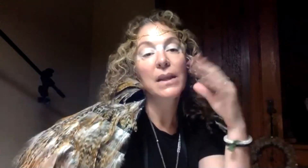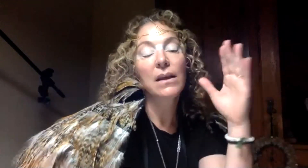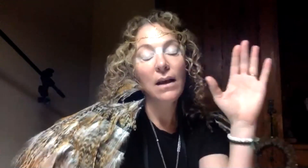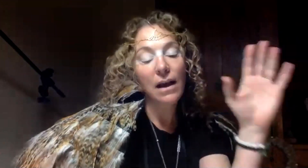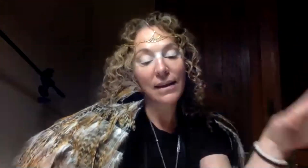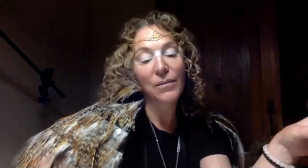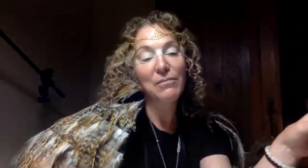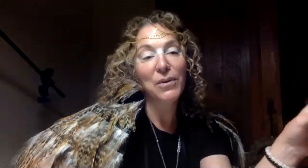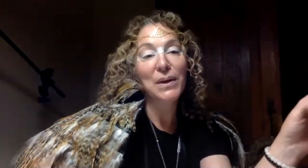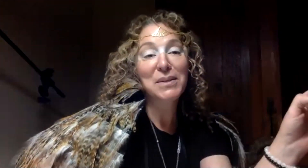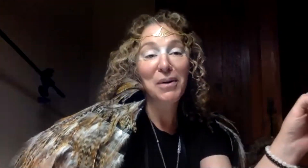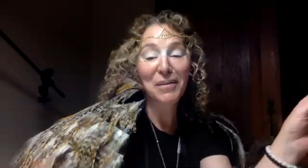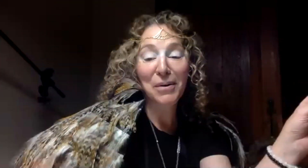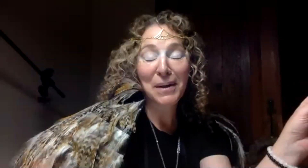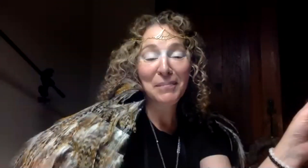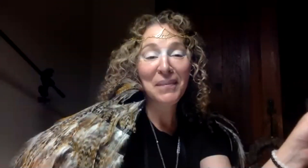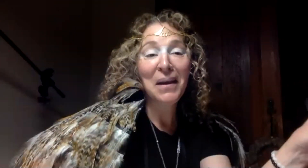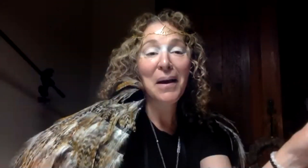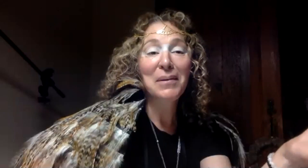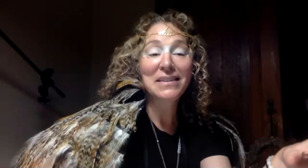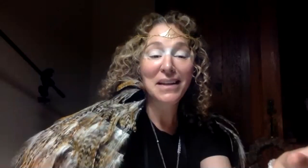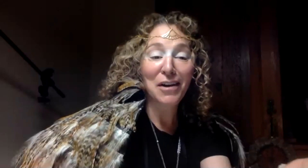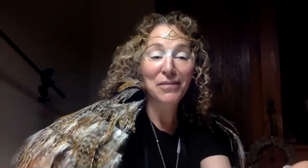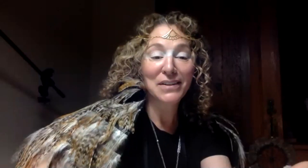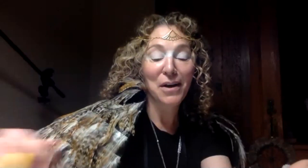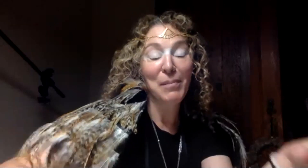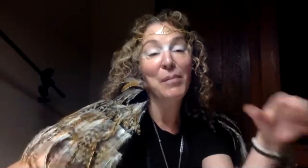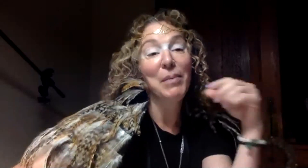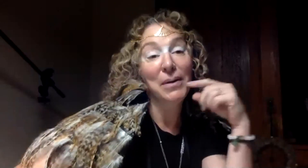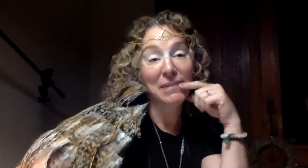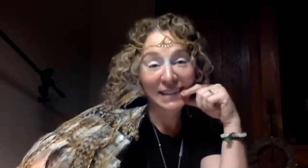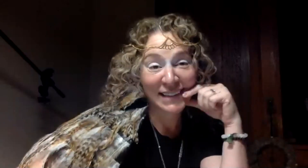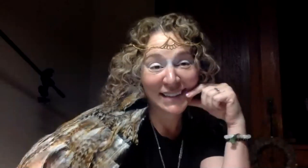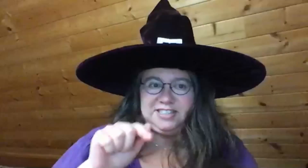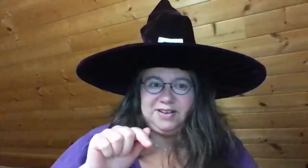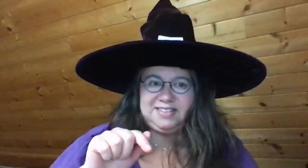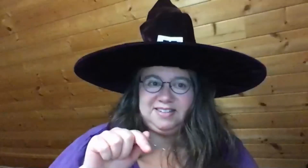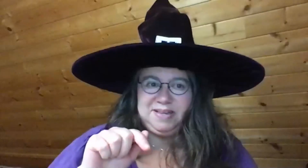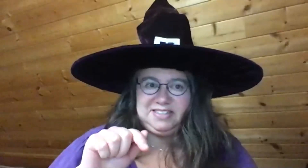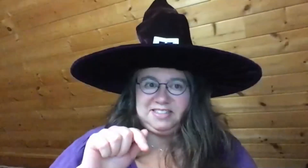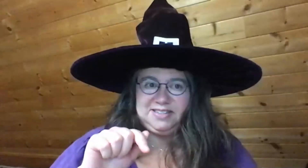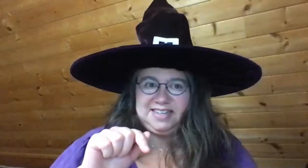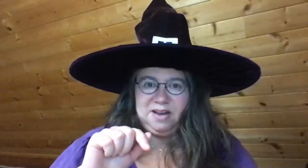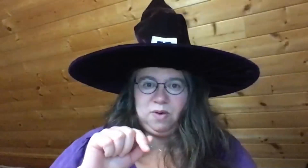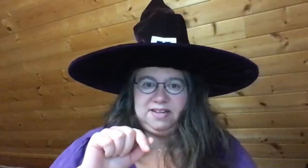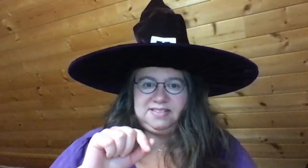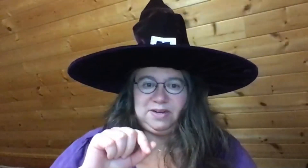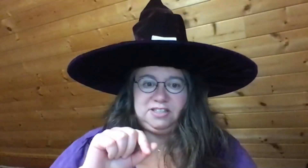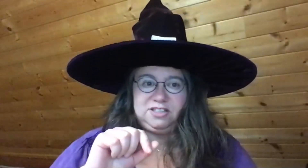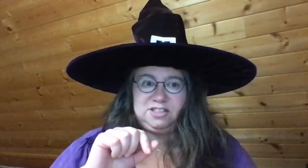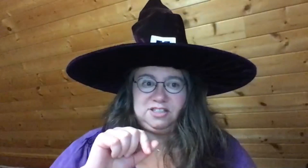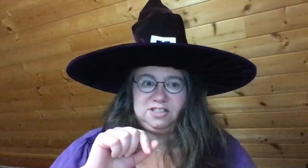anyway, I can't wait for the question part of the program. I'm going to sign off on talking about me part. Could you just show us a little bit, just show us again, what